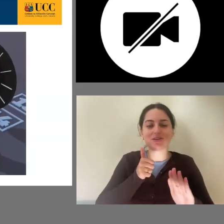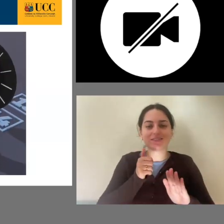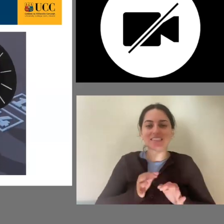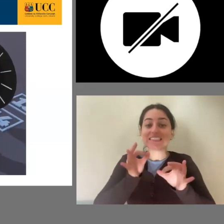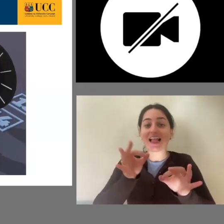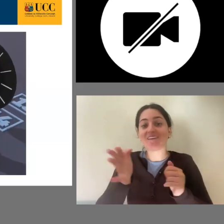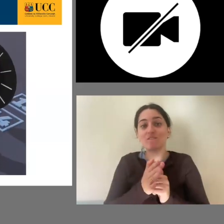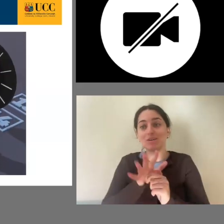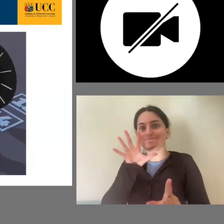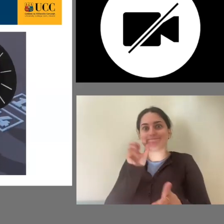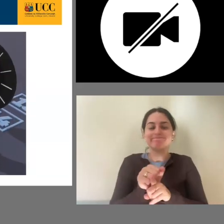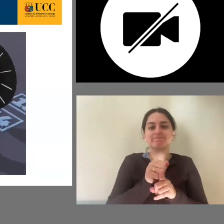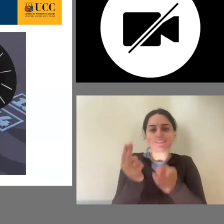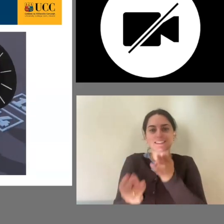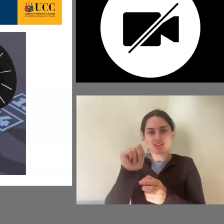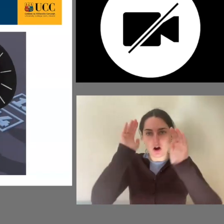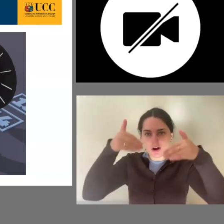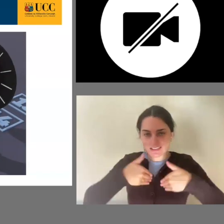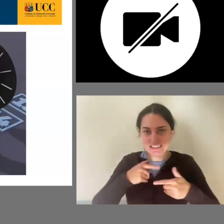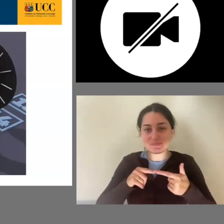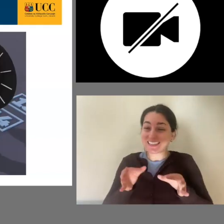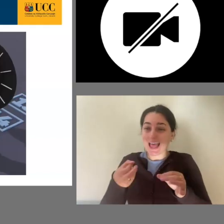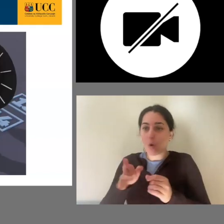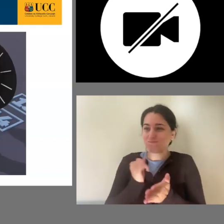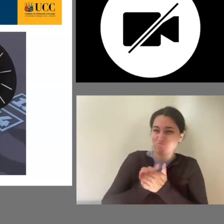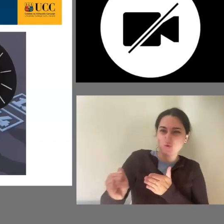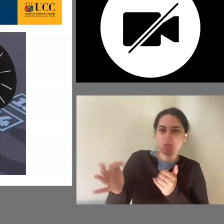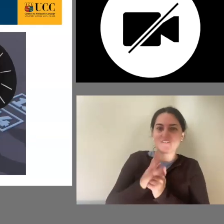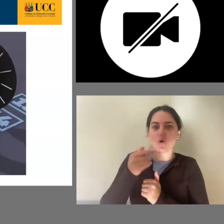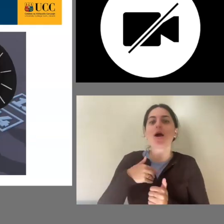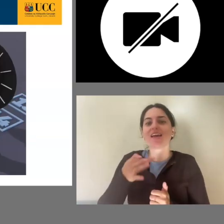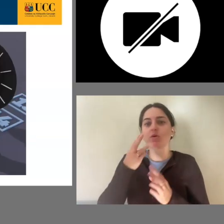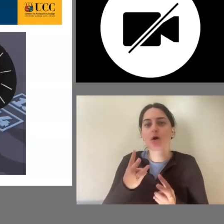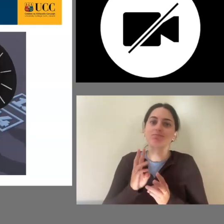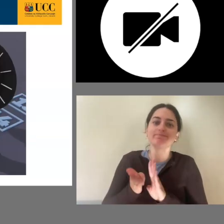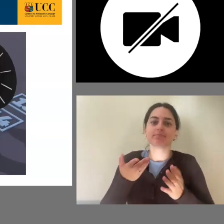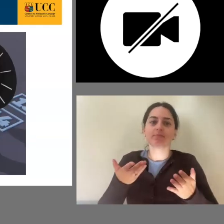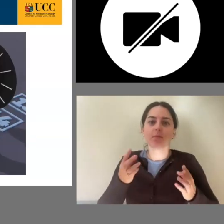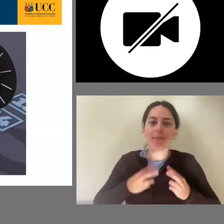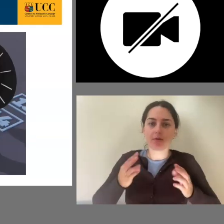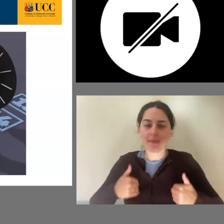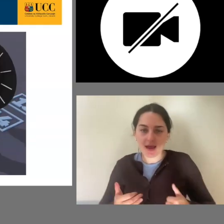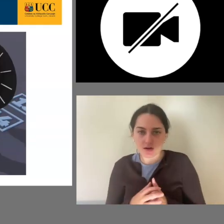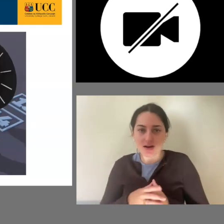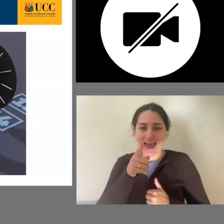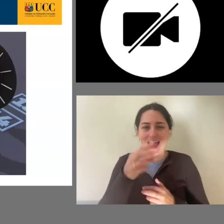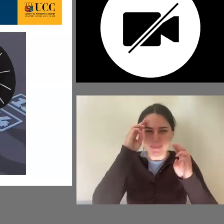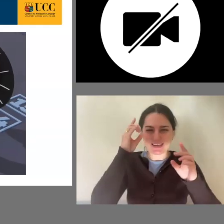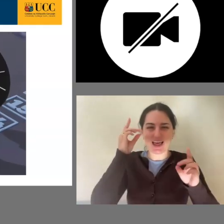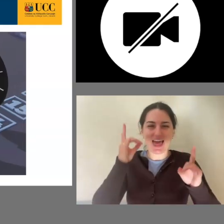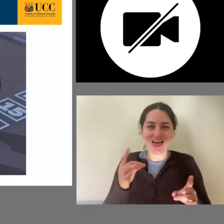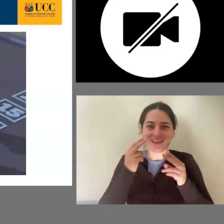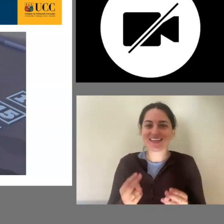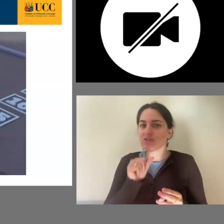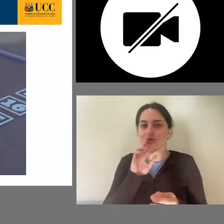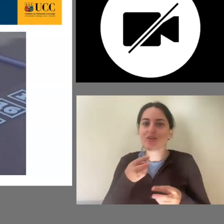autism assessments, delays or refusals for gender-affirming care, and mental health needs that are not properly